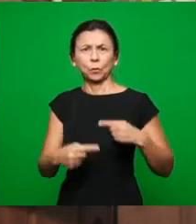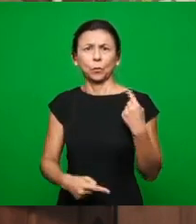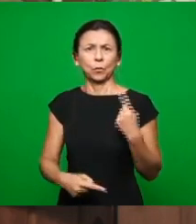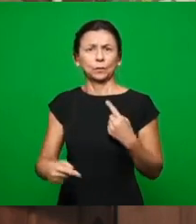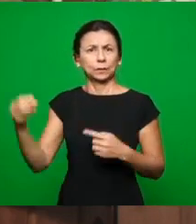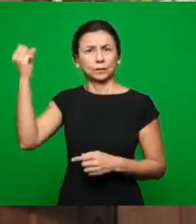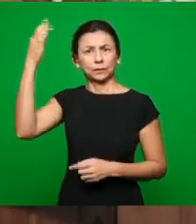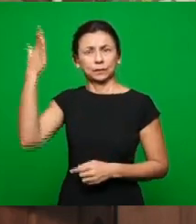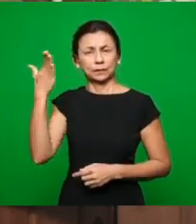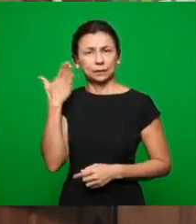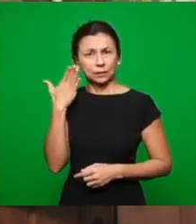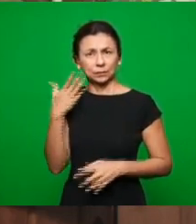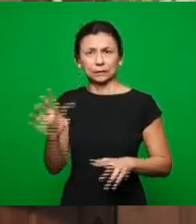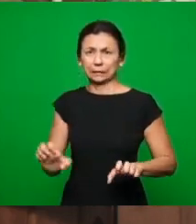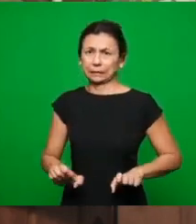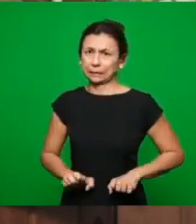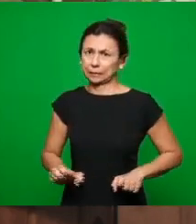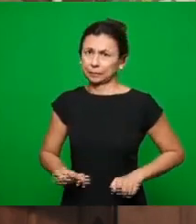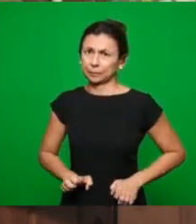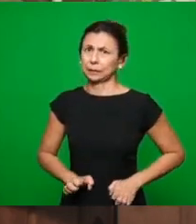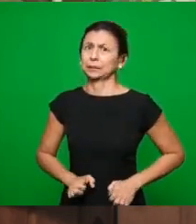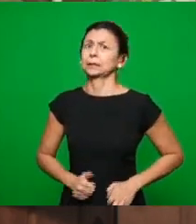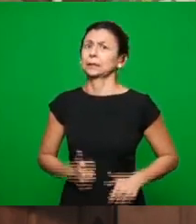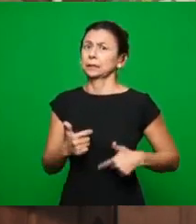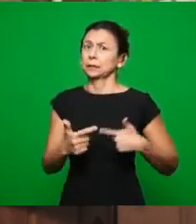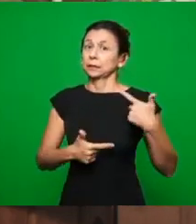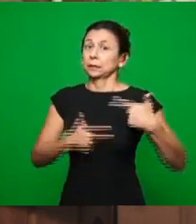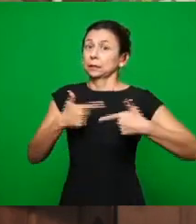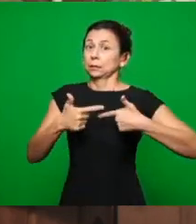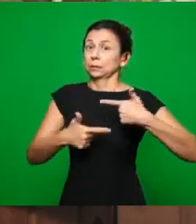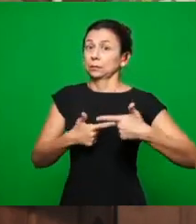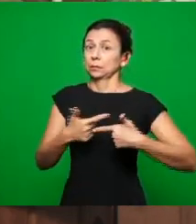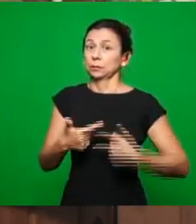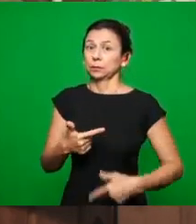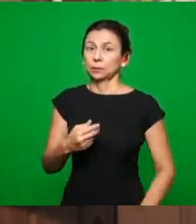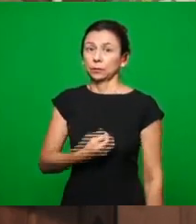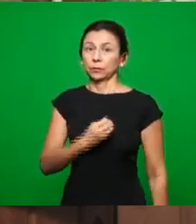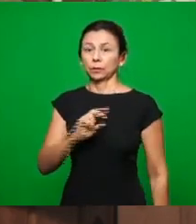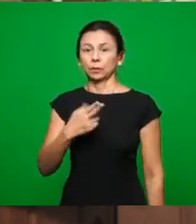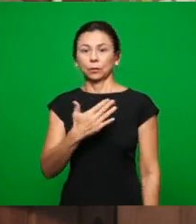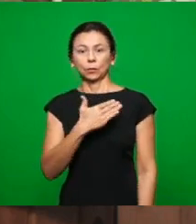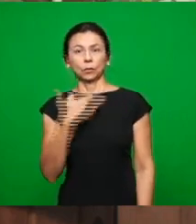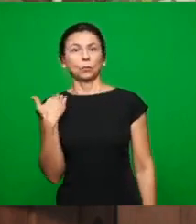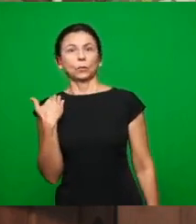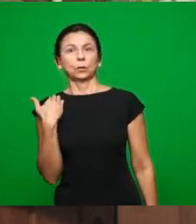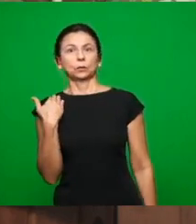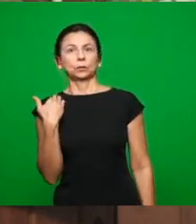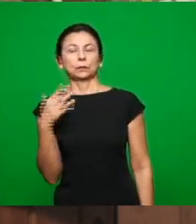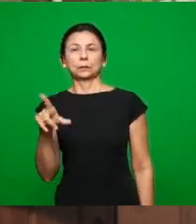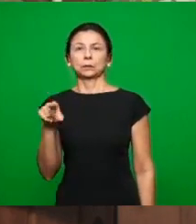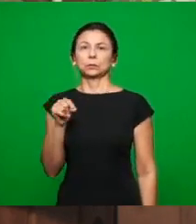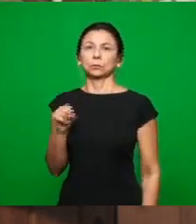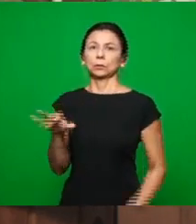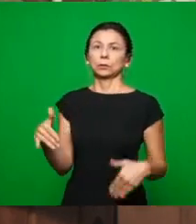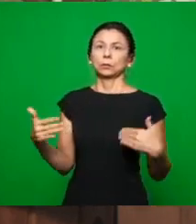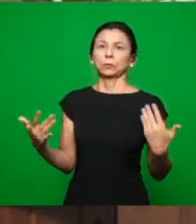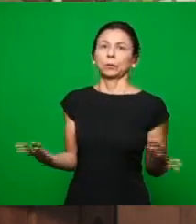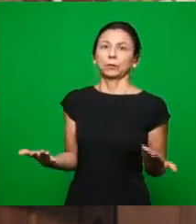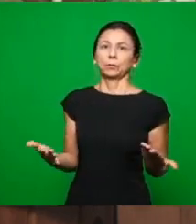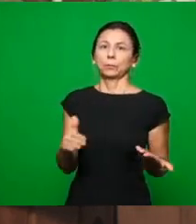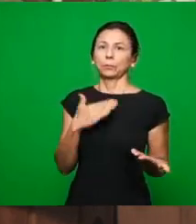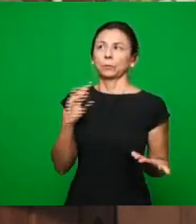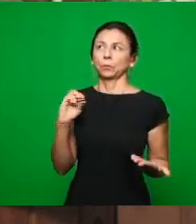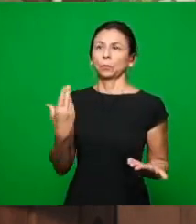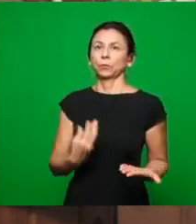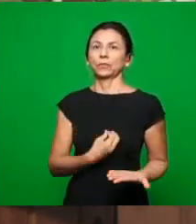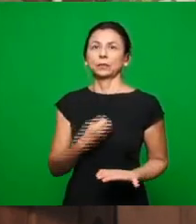the events in Smyrna, the fight of life, struggle of life and death, definition,